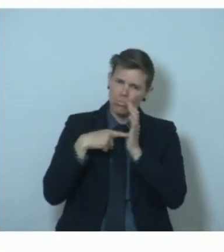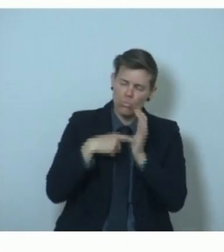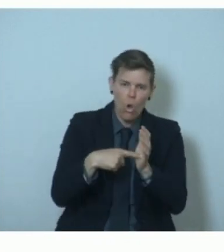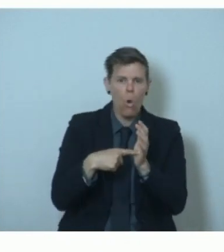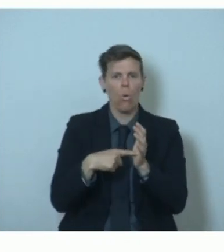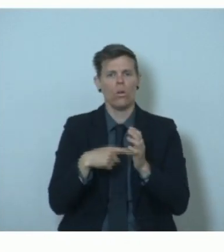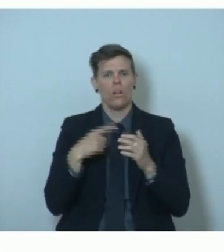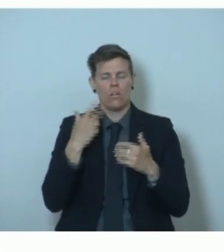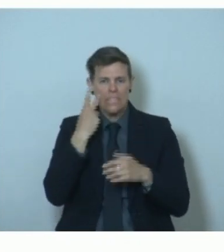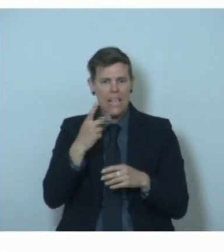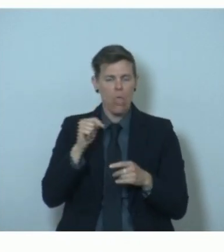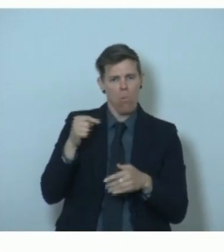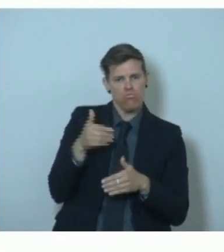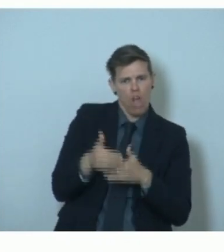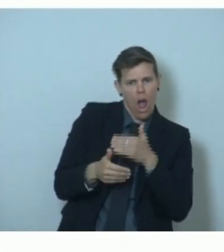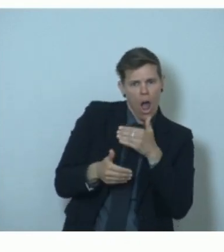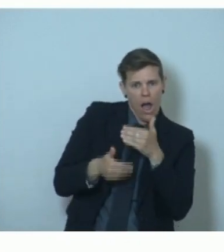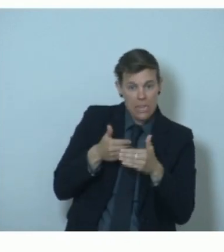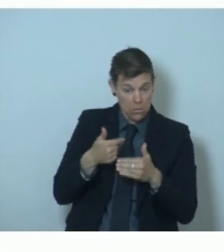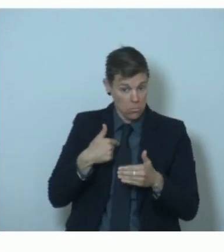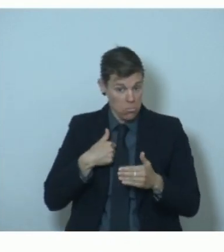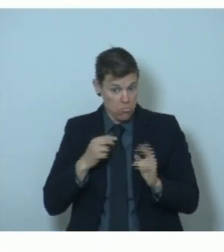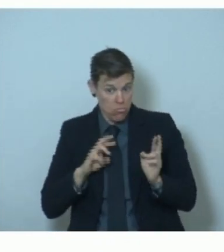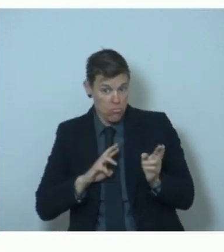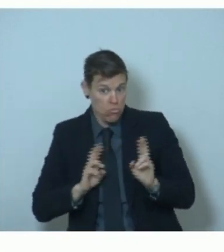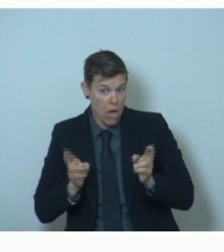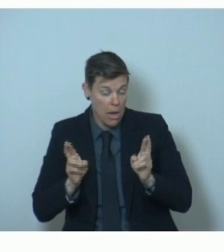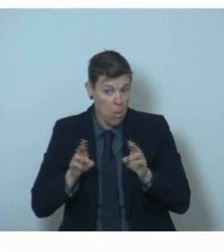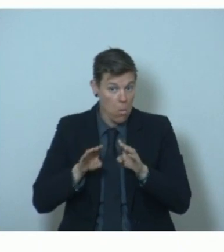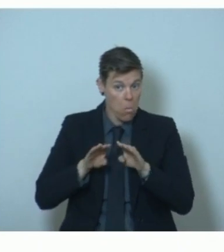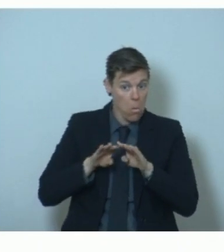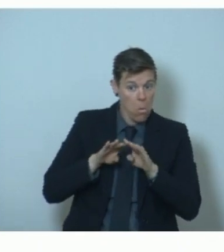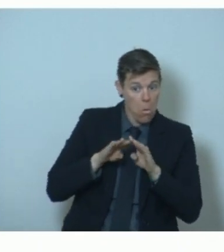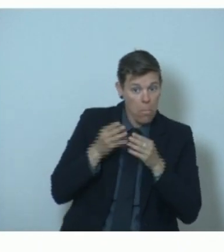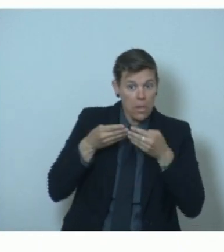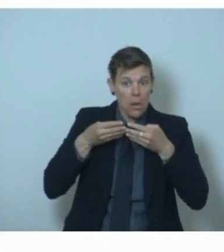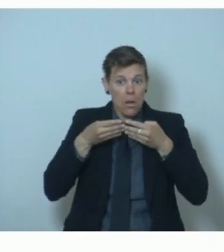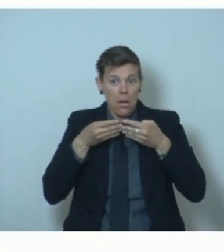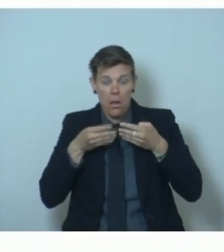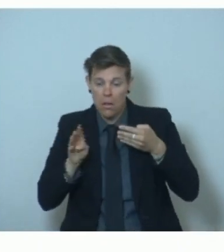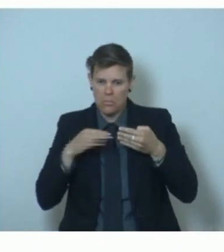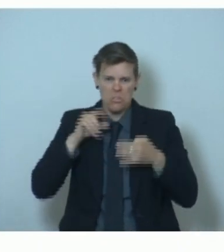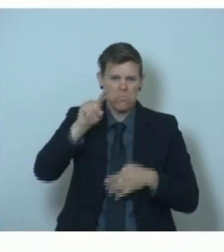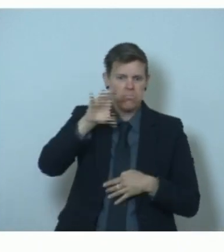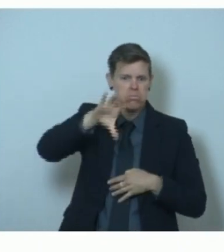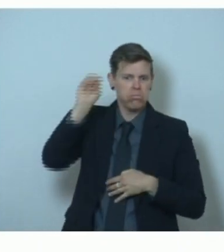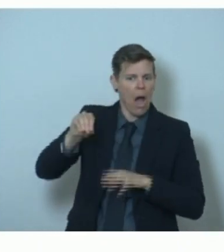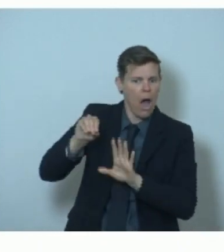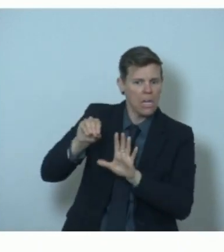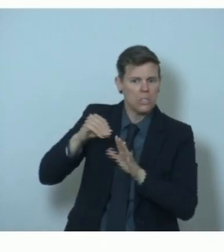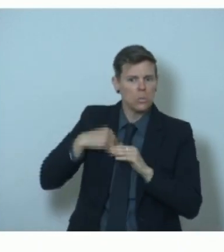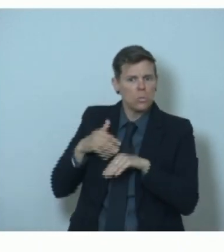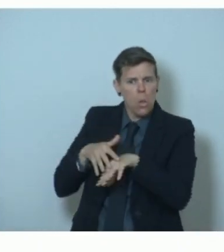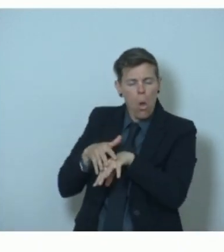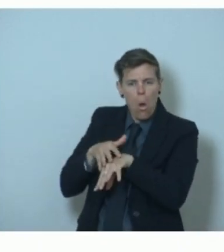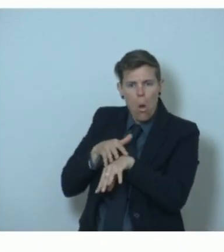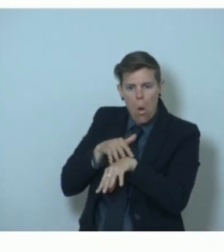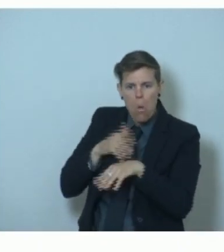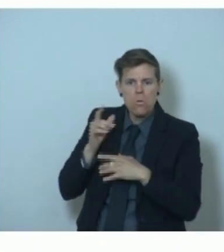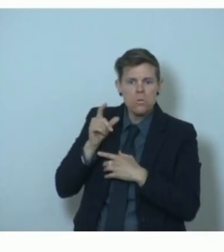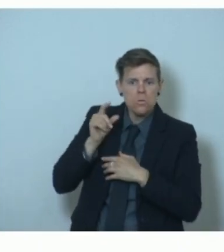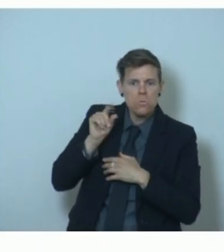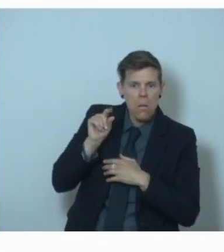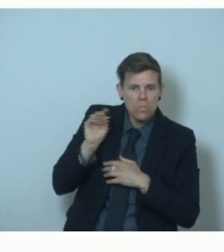reopen, but to begin phase 1 of the reopening process. And this changes every day. So I think yesterday New Mexico was yellow,